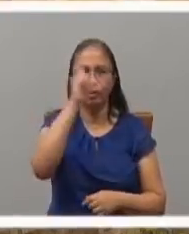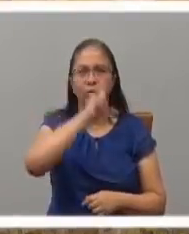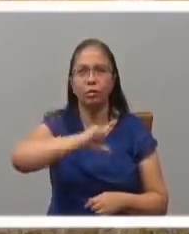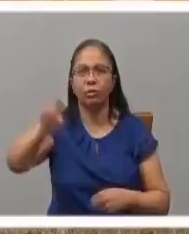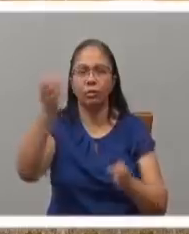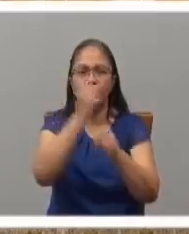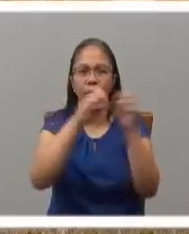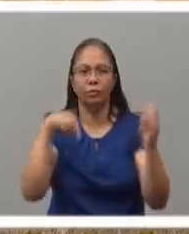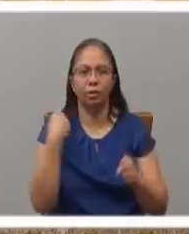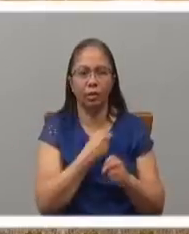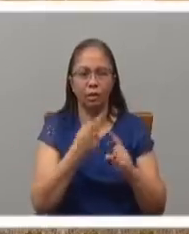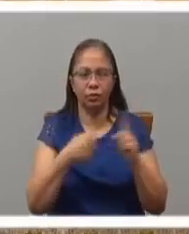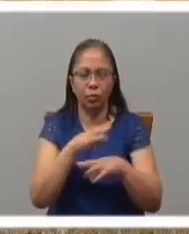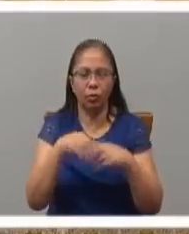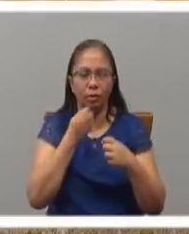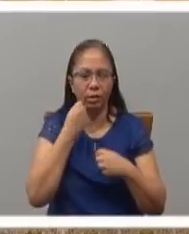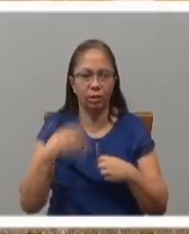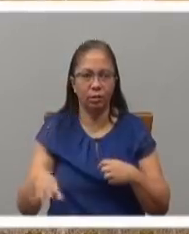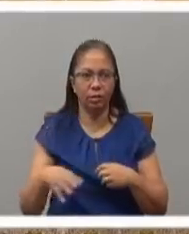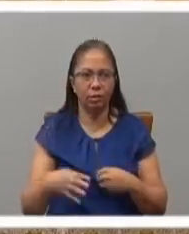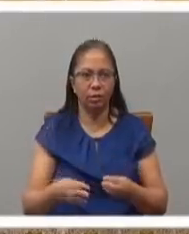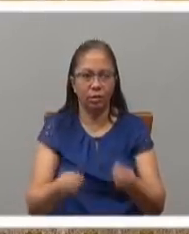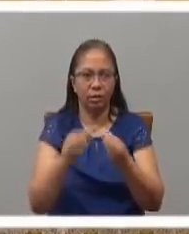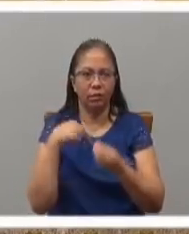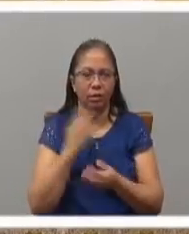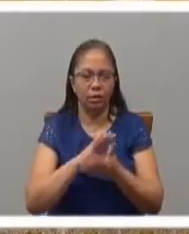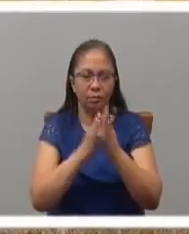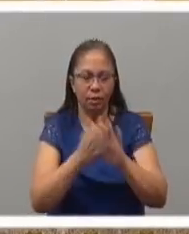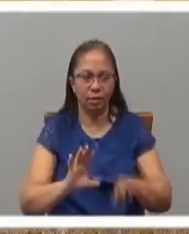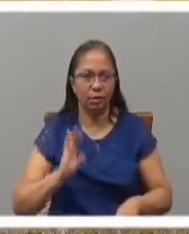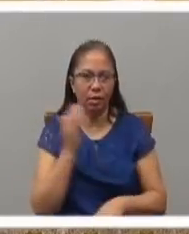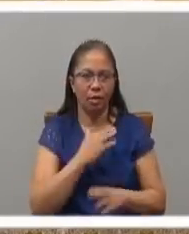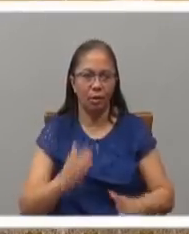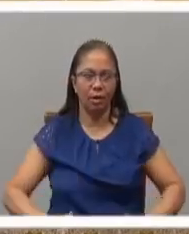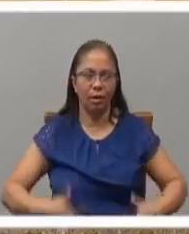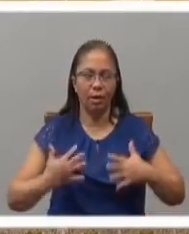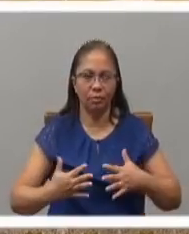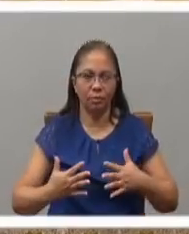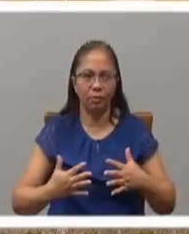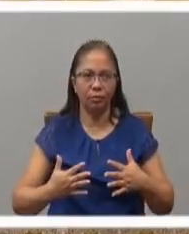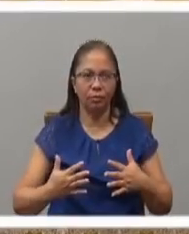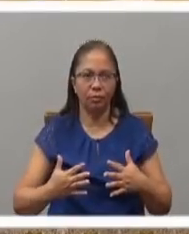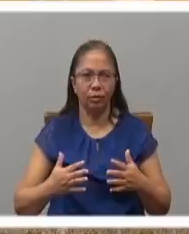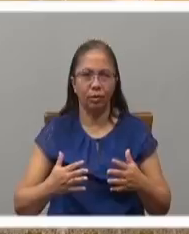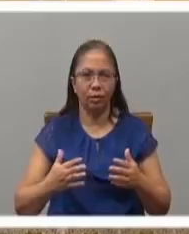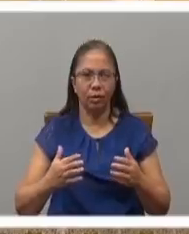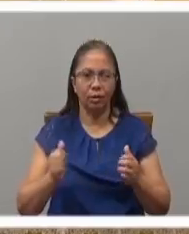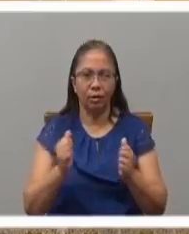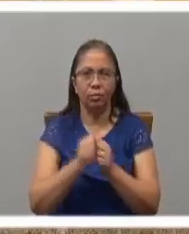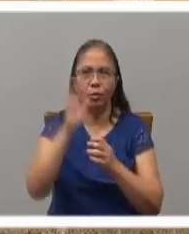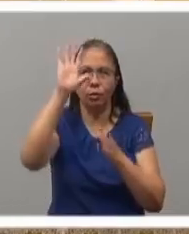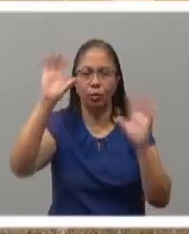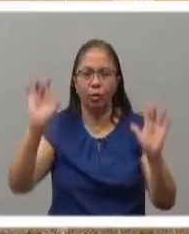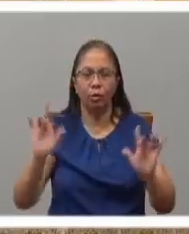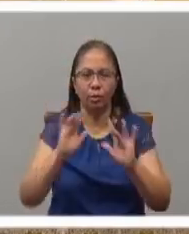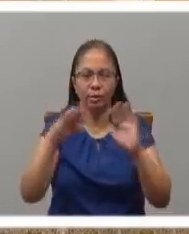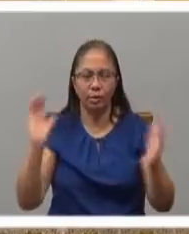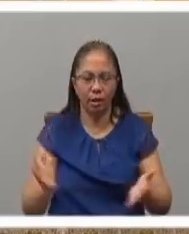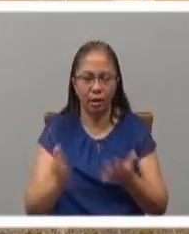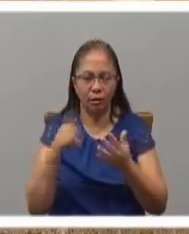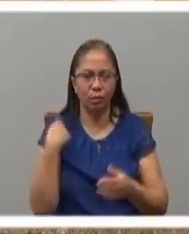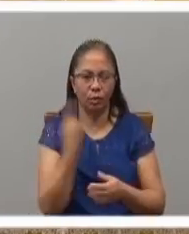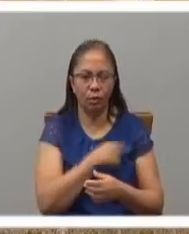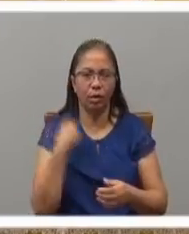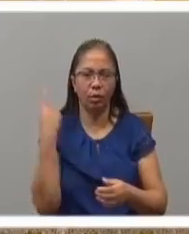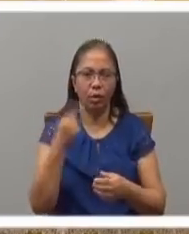Deliver us, Lord, we pray, from every evil. Graciously grant peace in our days, that by the help of your mercy, we